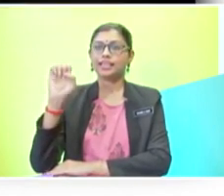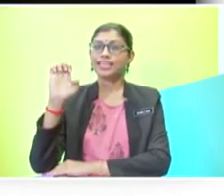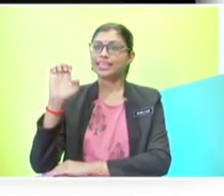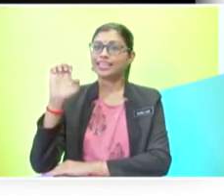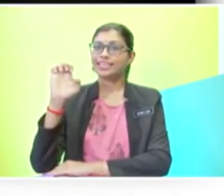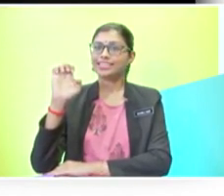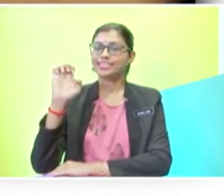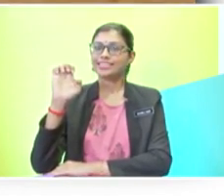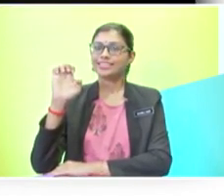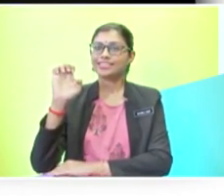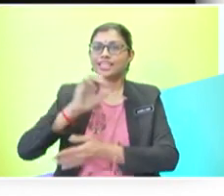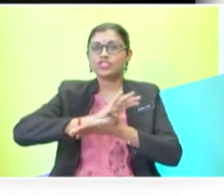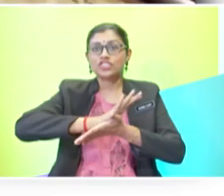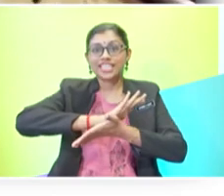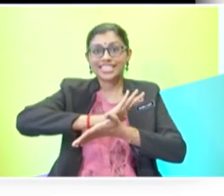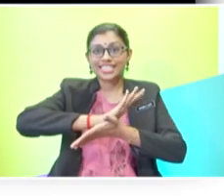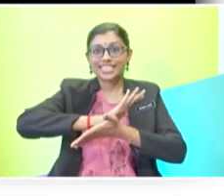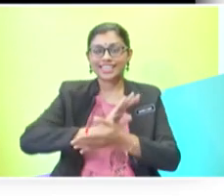C-H-E-E-S-E. Cheese.